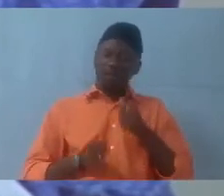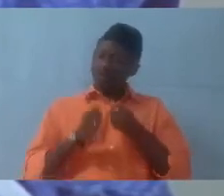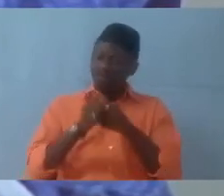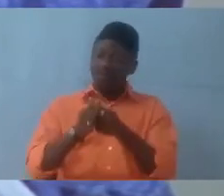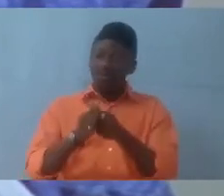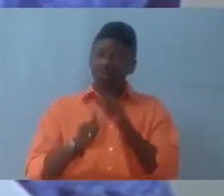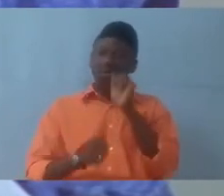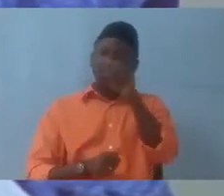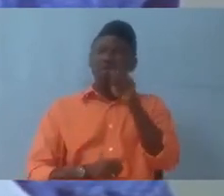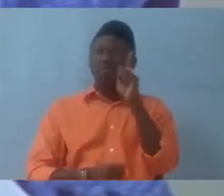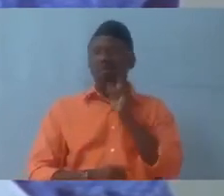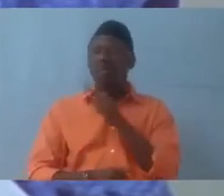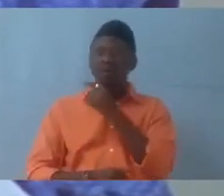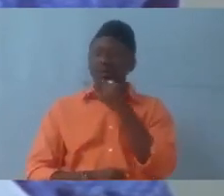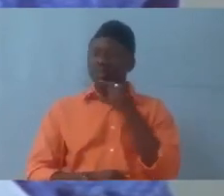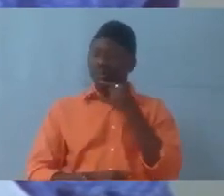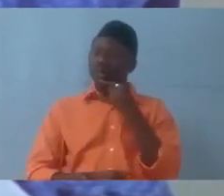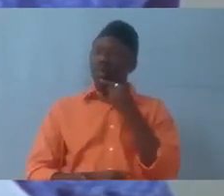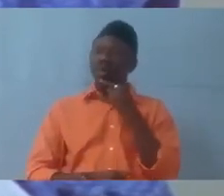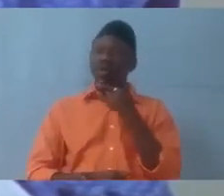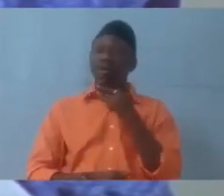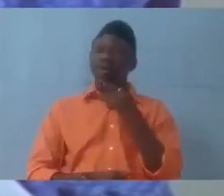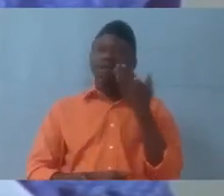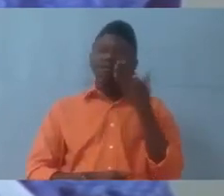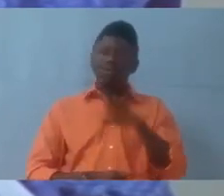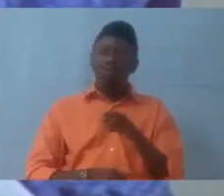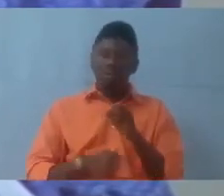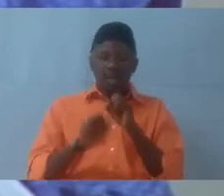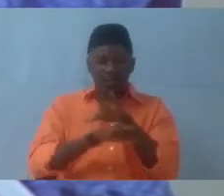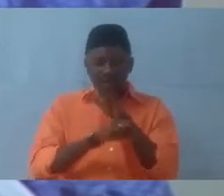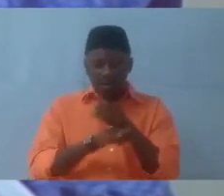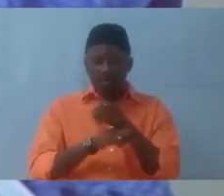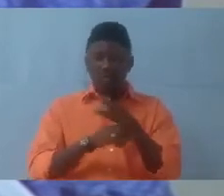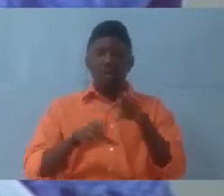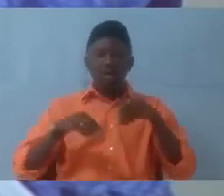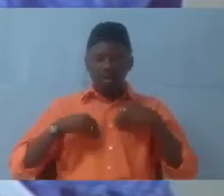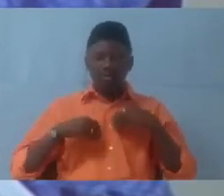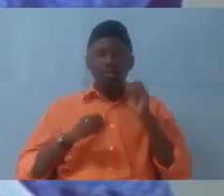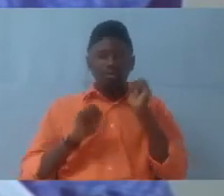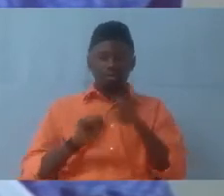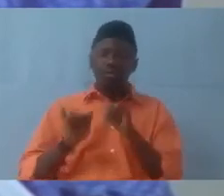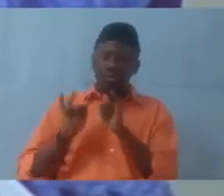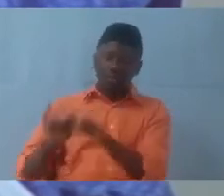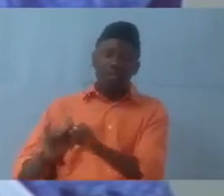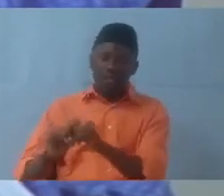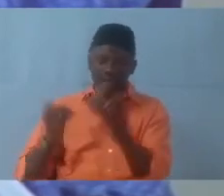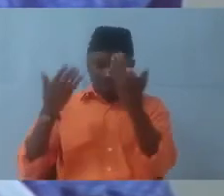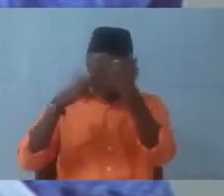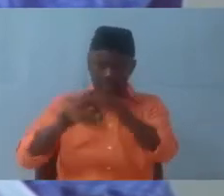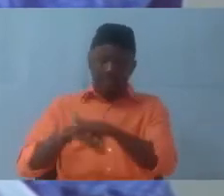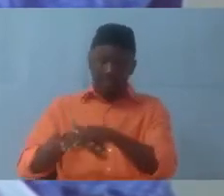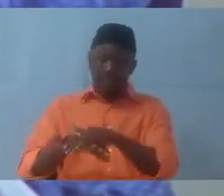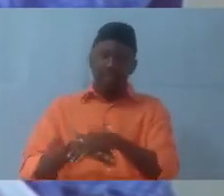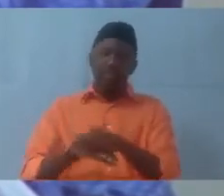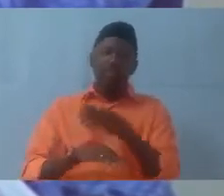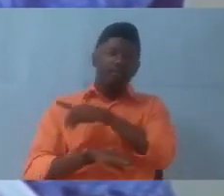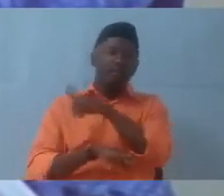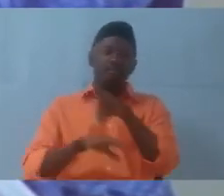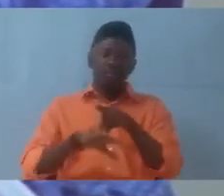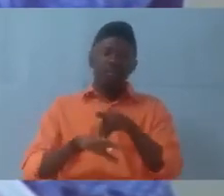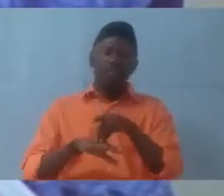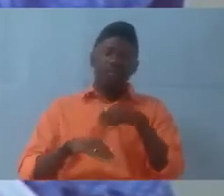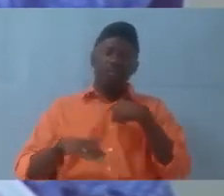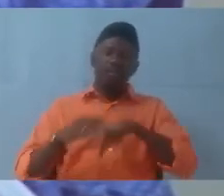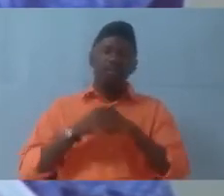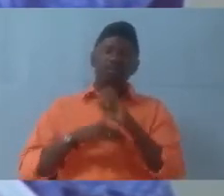fanal fofu nga fanal ba. And the advice you took from your parents that you have to spend the night wherever you were.